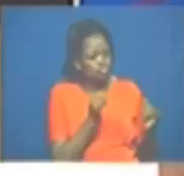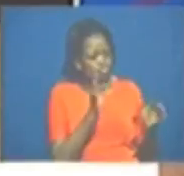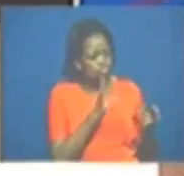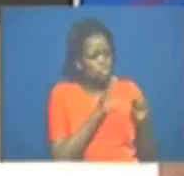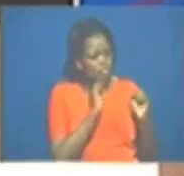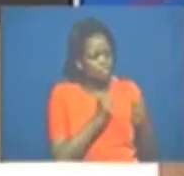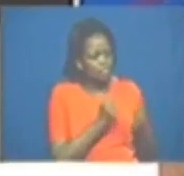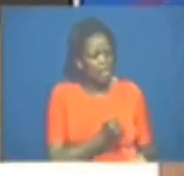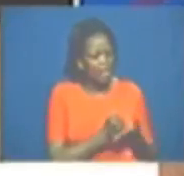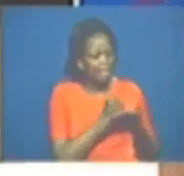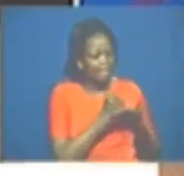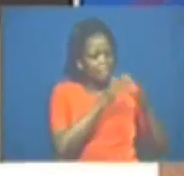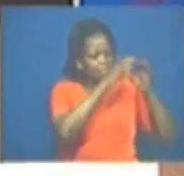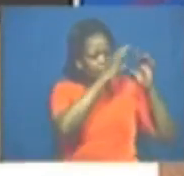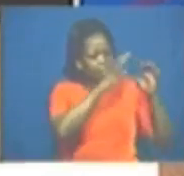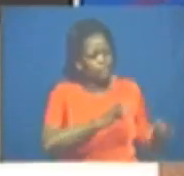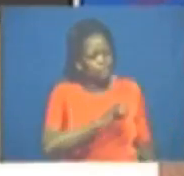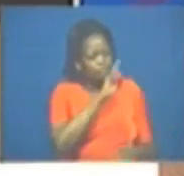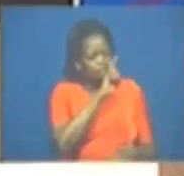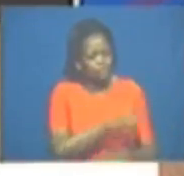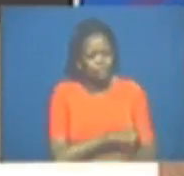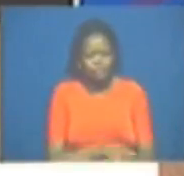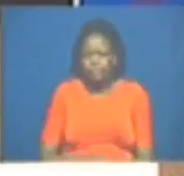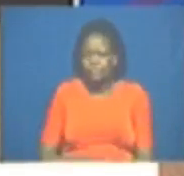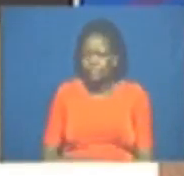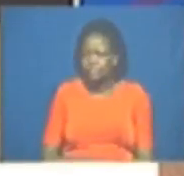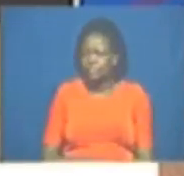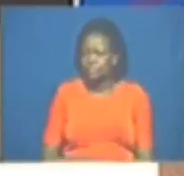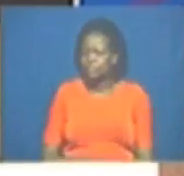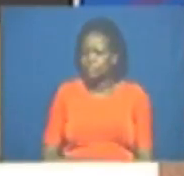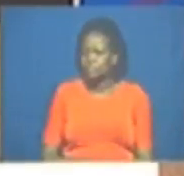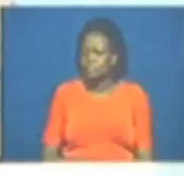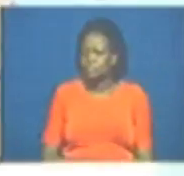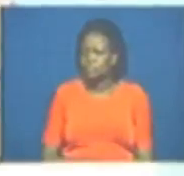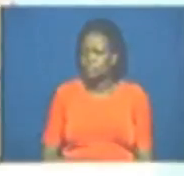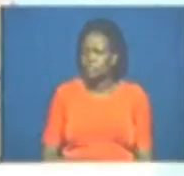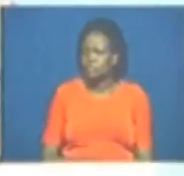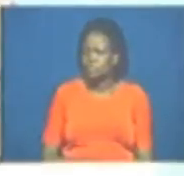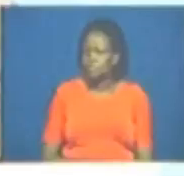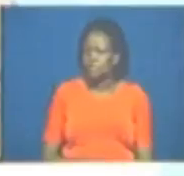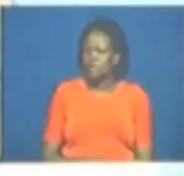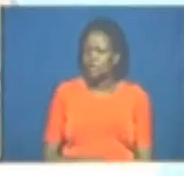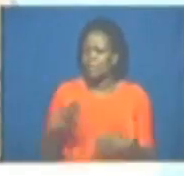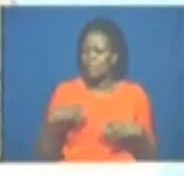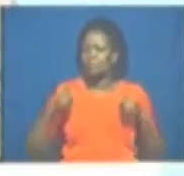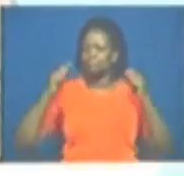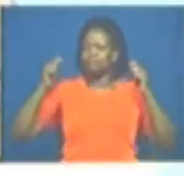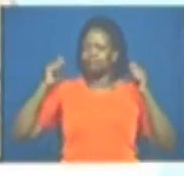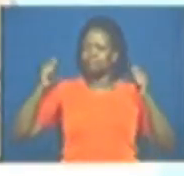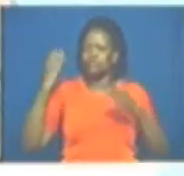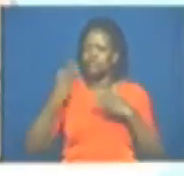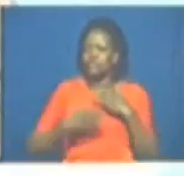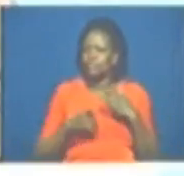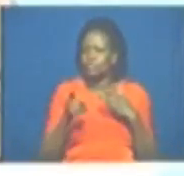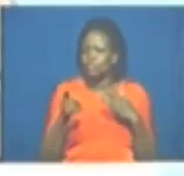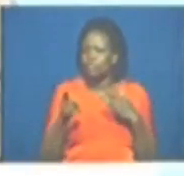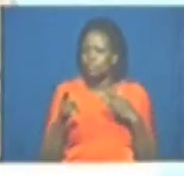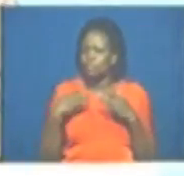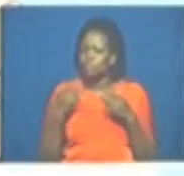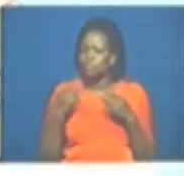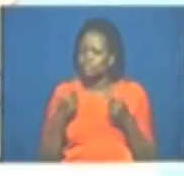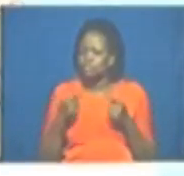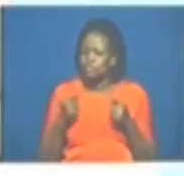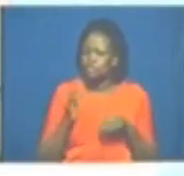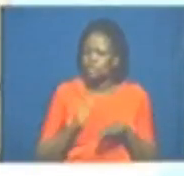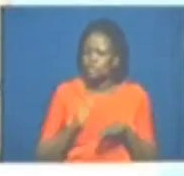the devolution as well? It has created stability. You know, people are no longer on the streets. In fact, you guys are struggling to get news.